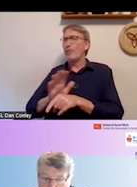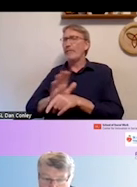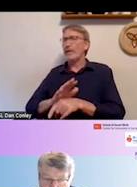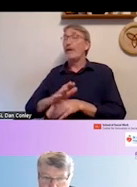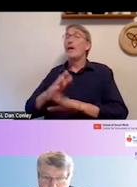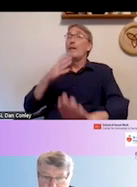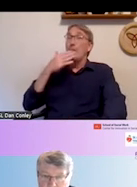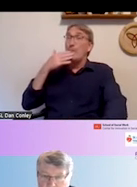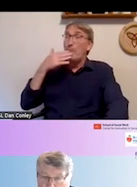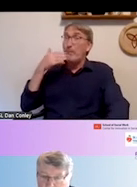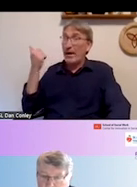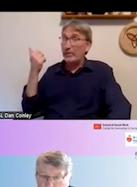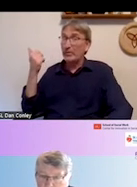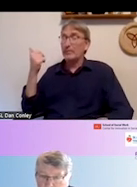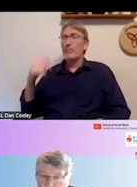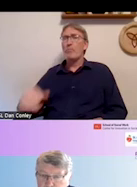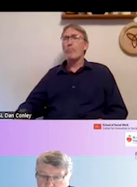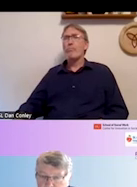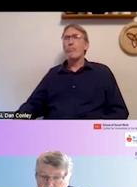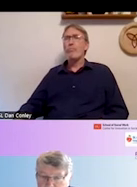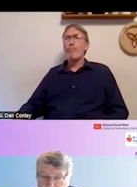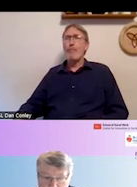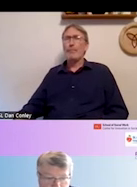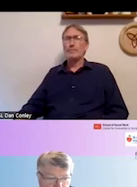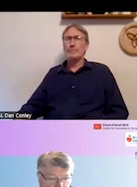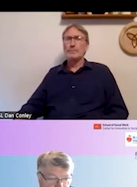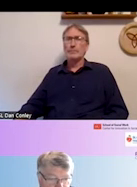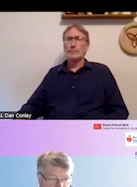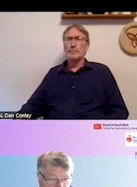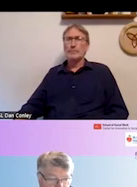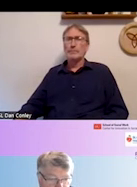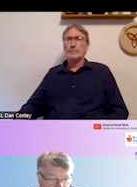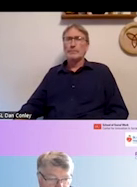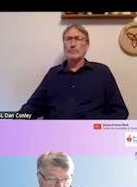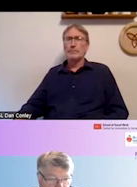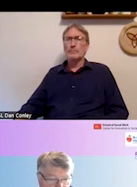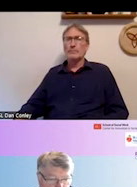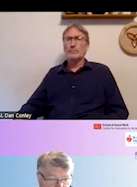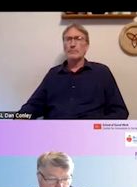better process, or how we would prefer it to happen here.